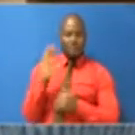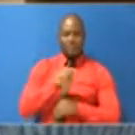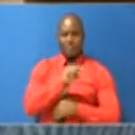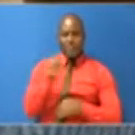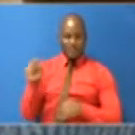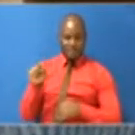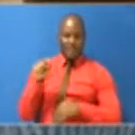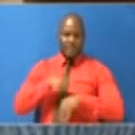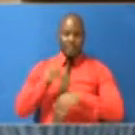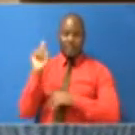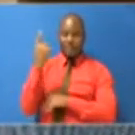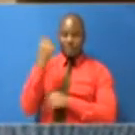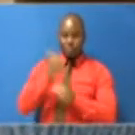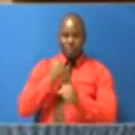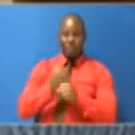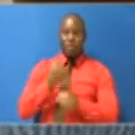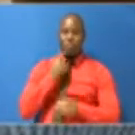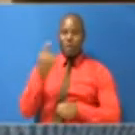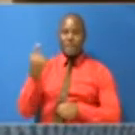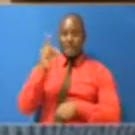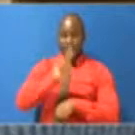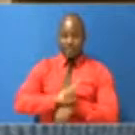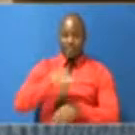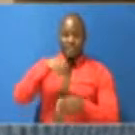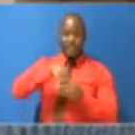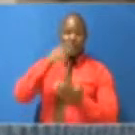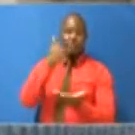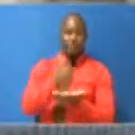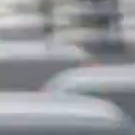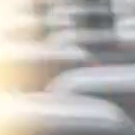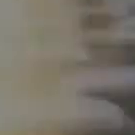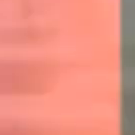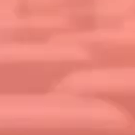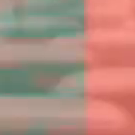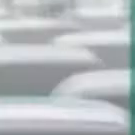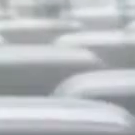from you in your first 100 days in office